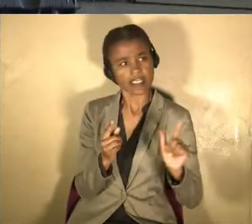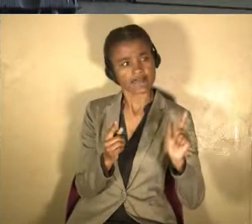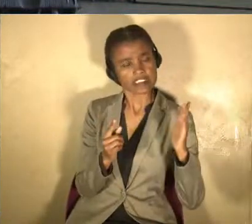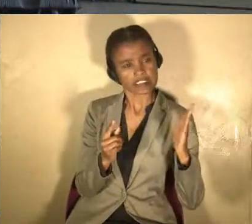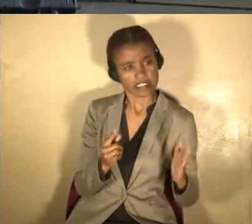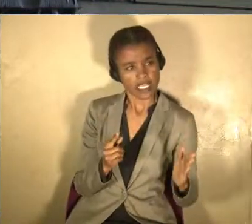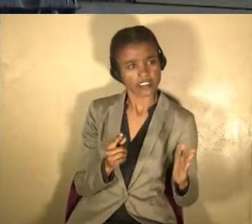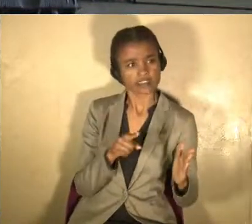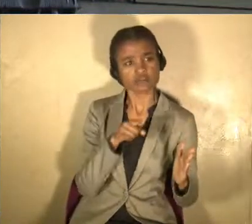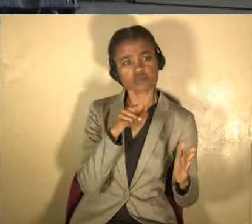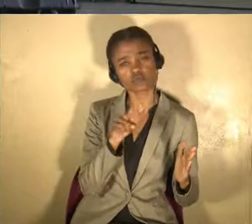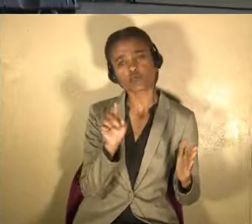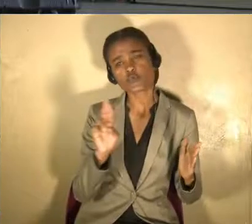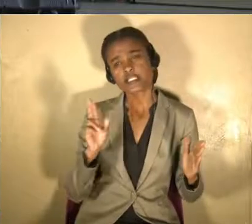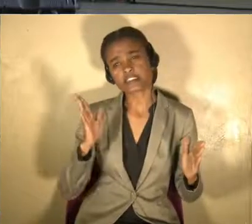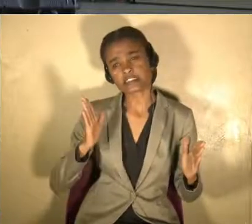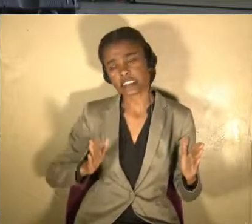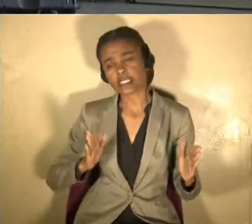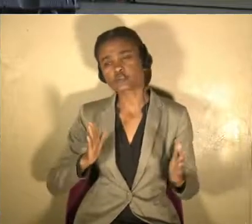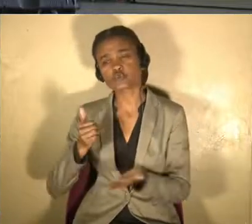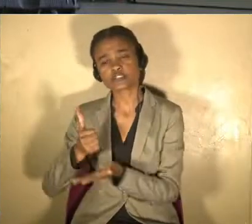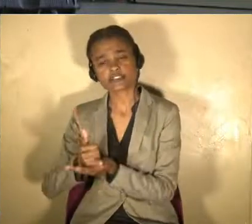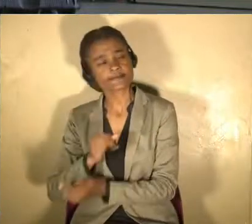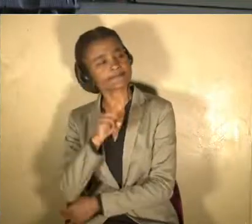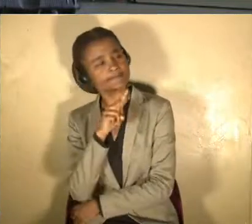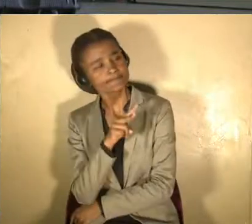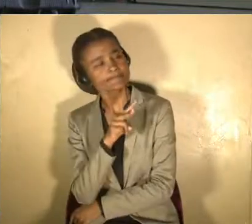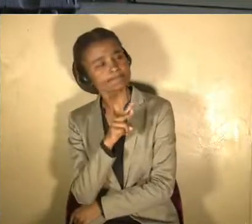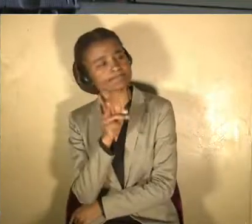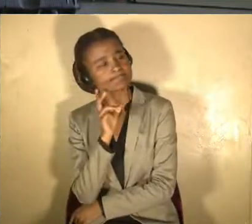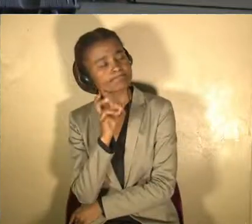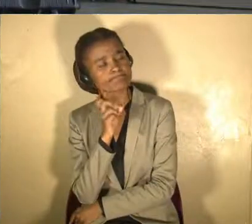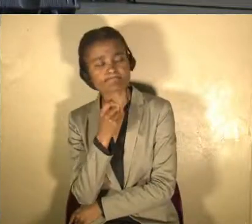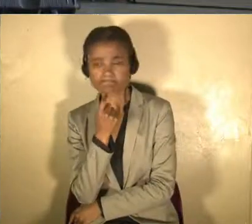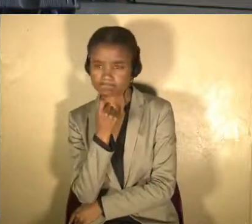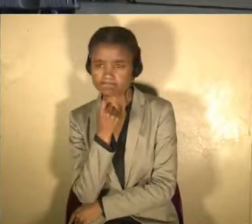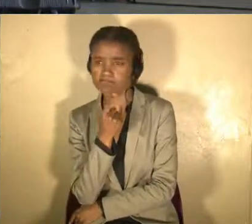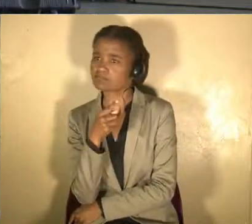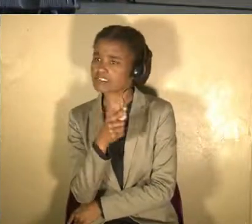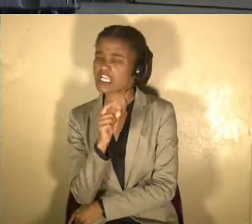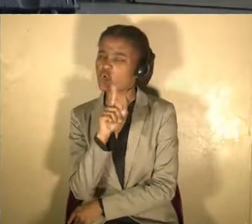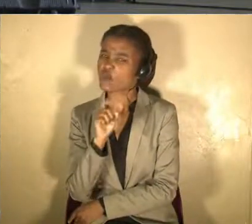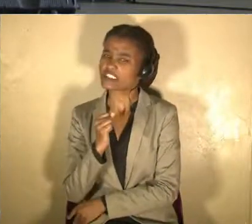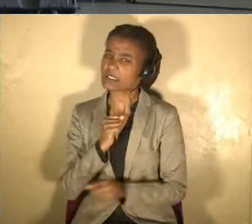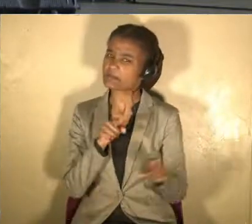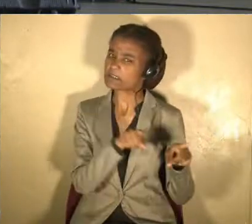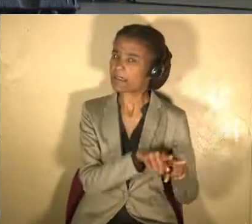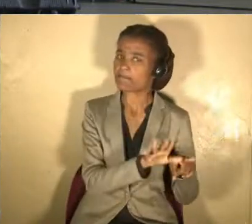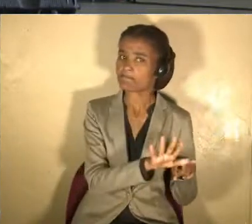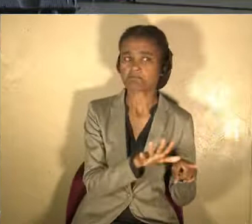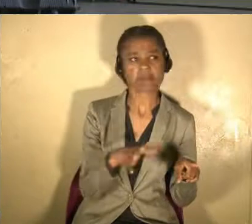least it will have been covered, because the questions may be different, but the responses may be the